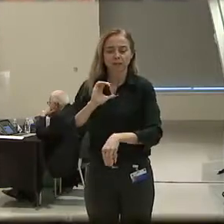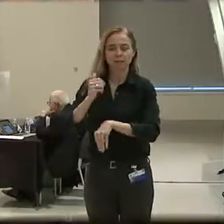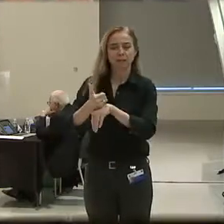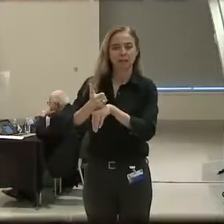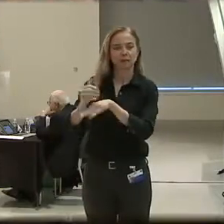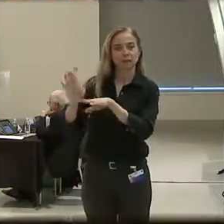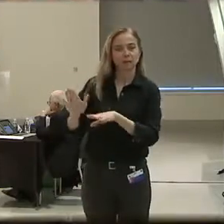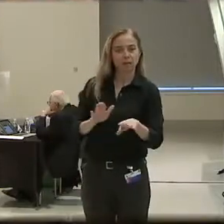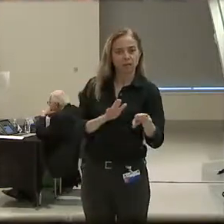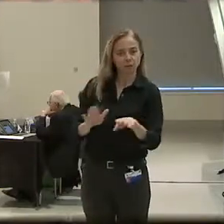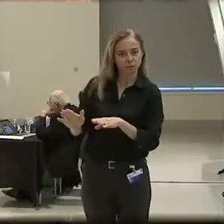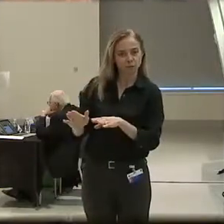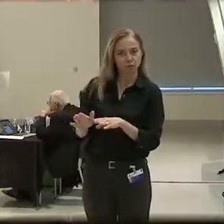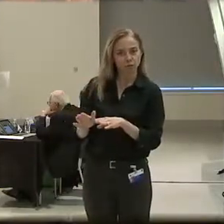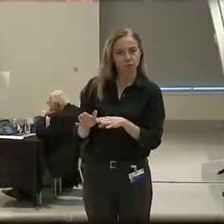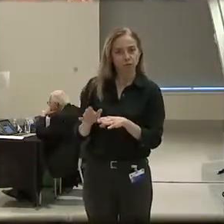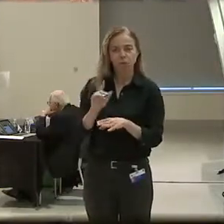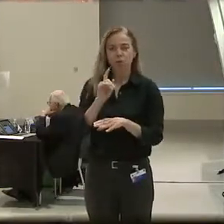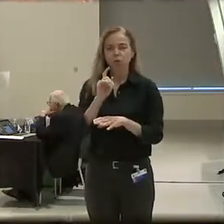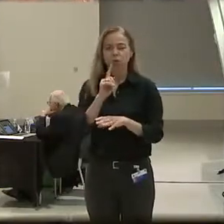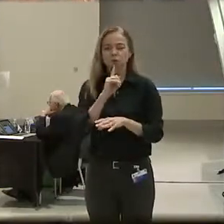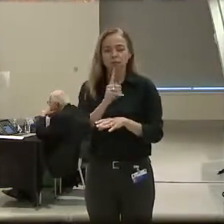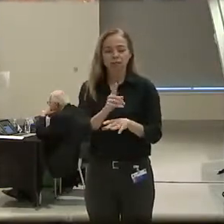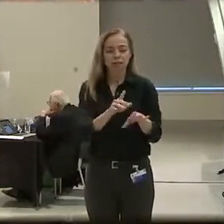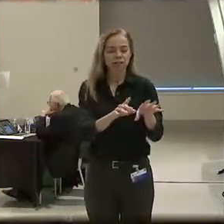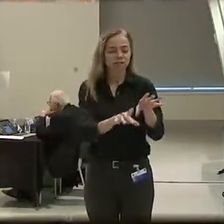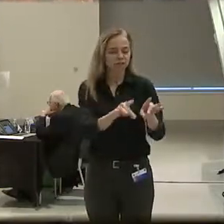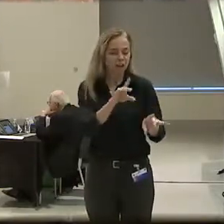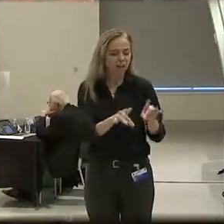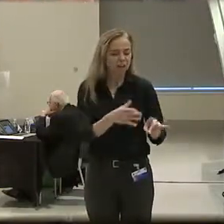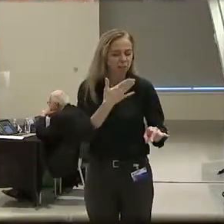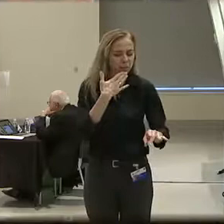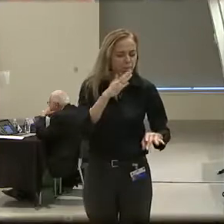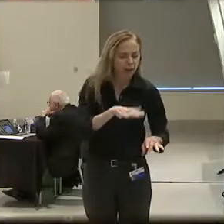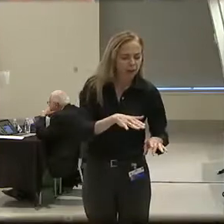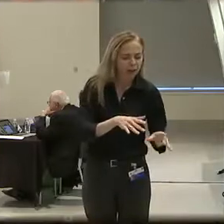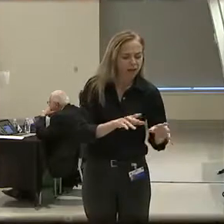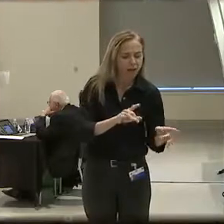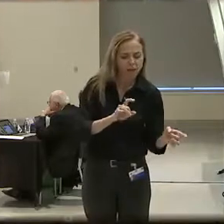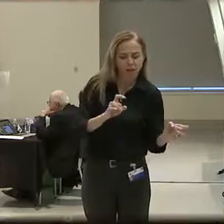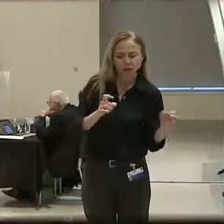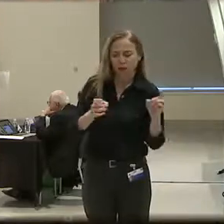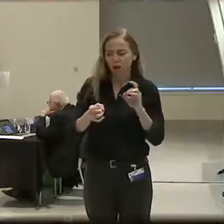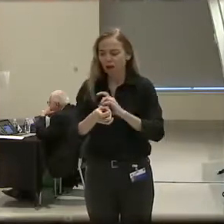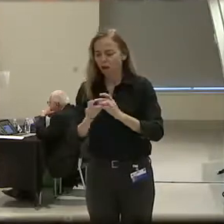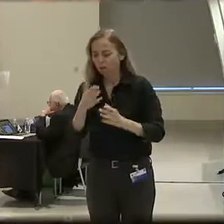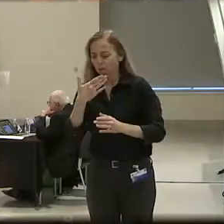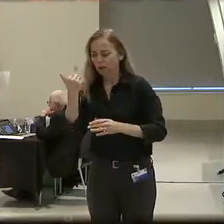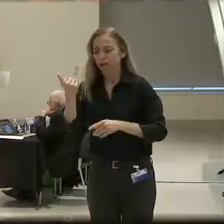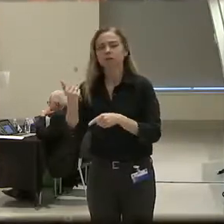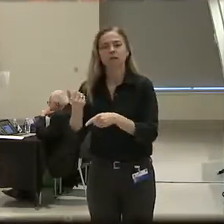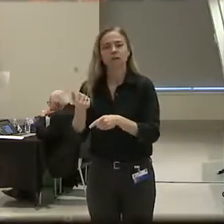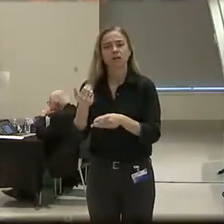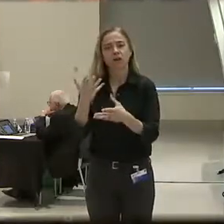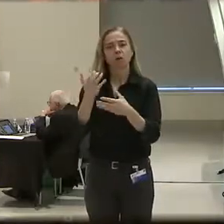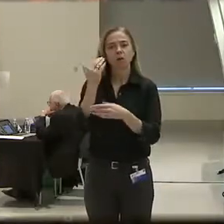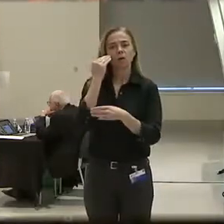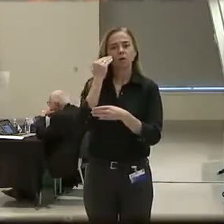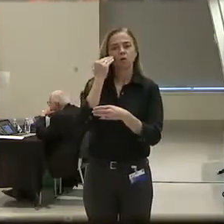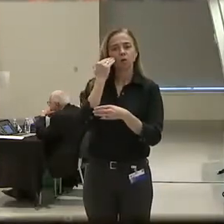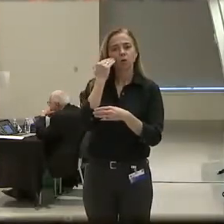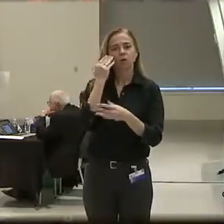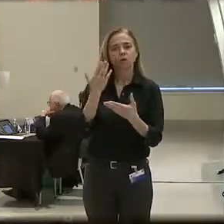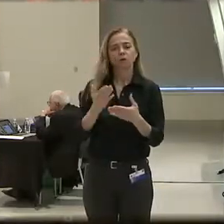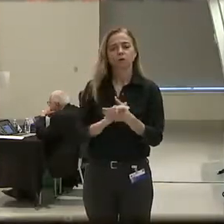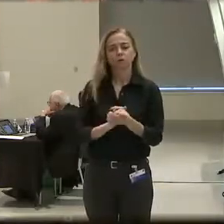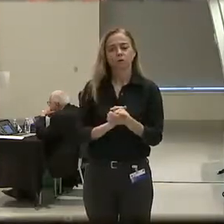of an argument between the bad apple versus the barrel that turned the good apple bad. And I'd like to know if NACOL